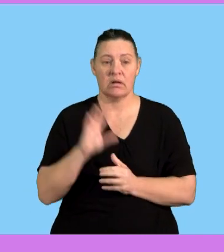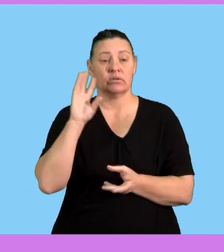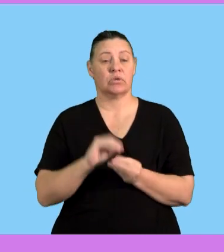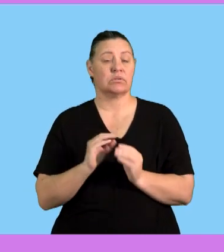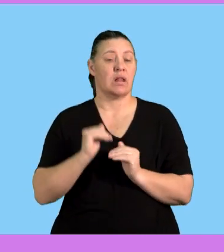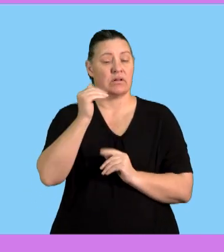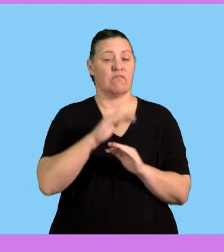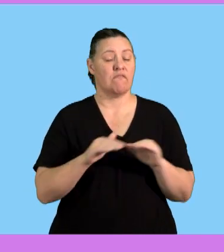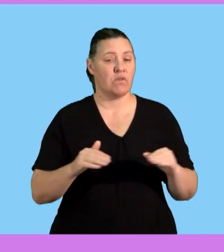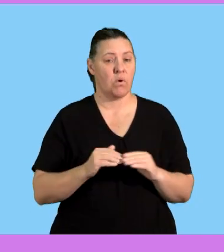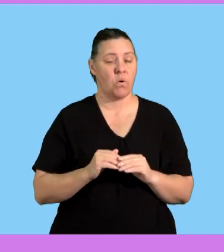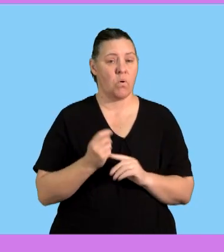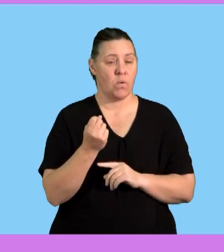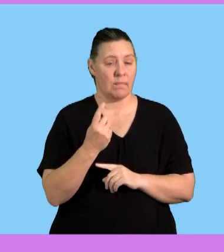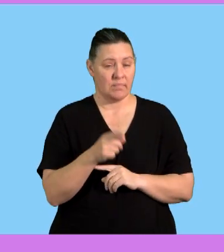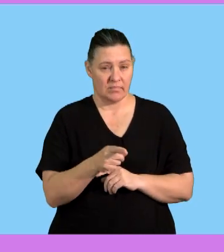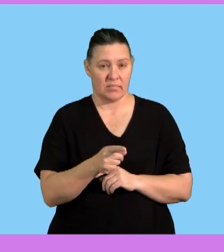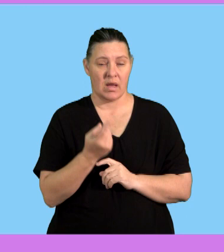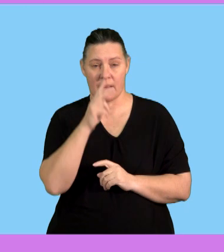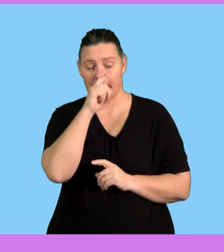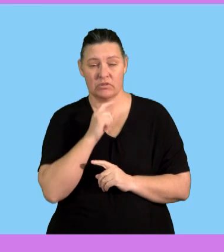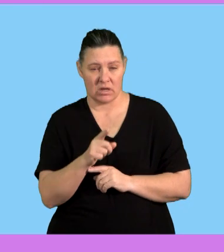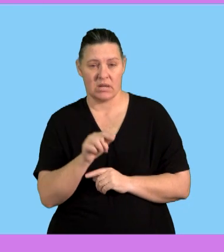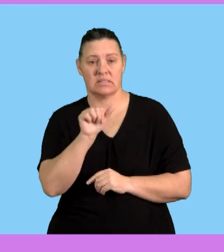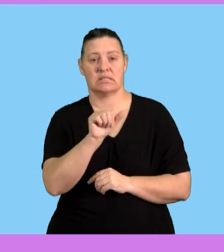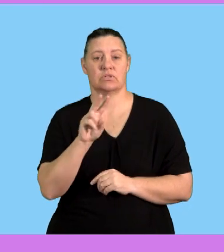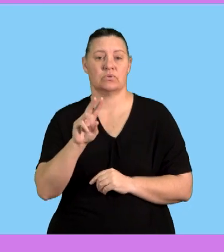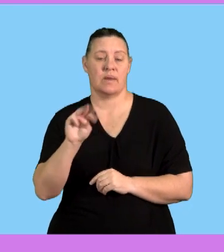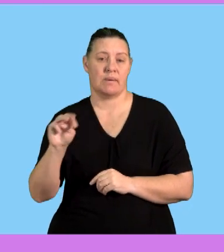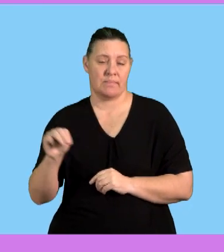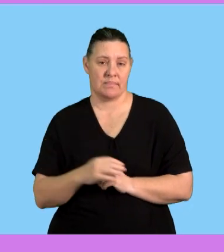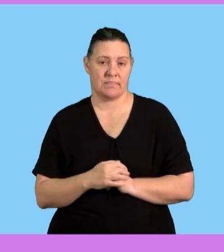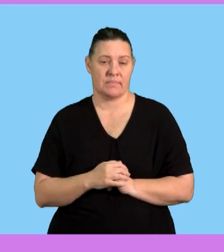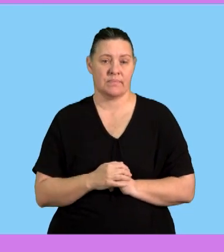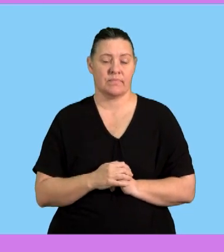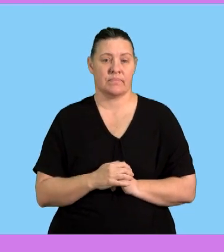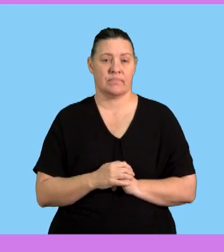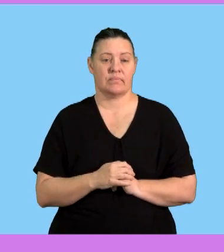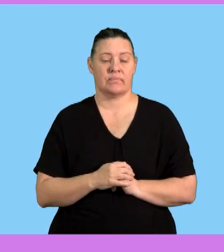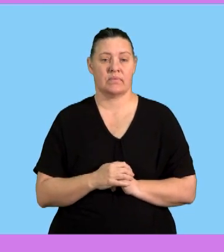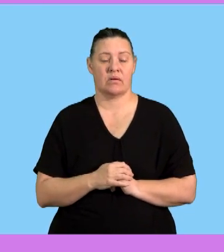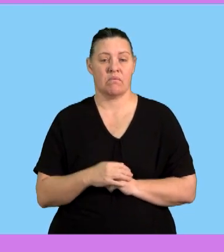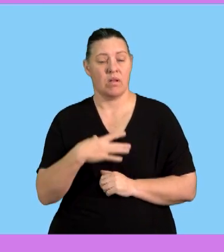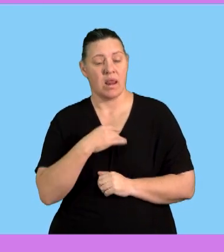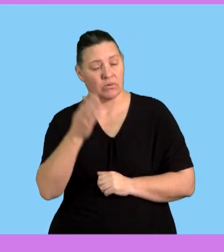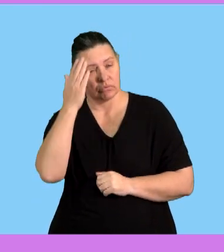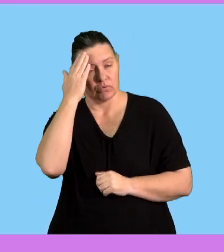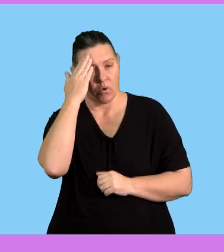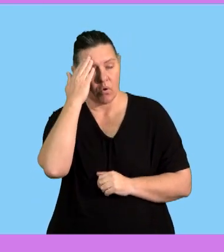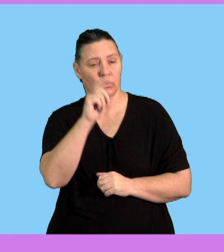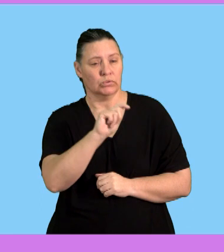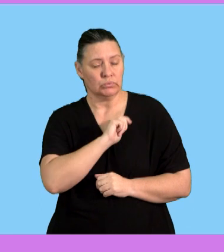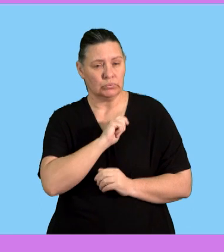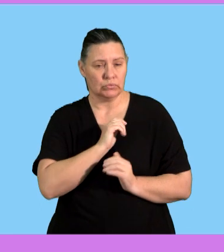the floor lamp, right, in the picture is 62 millimeters, right? We would like to know what is the actual